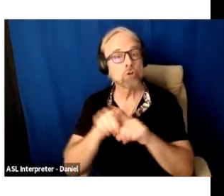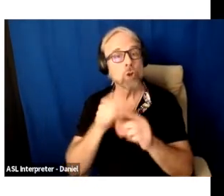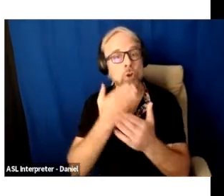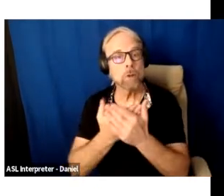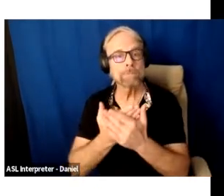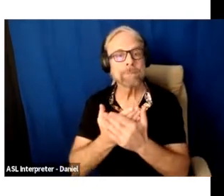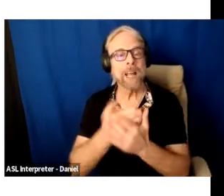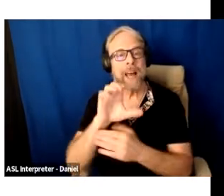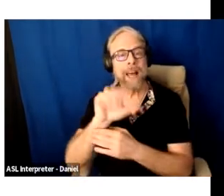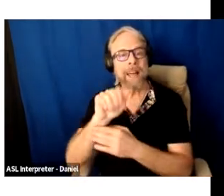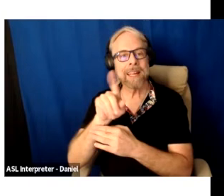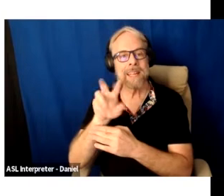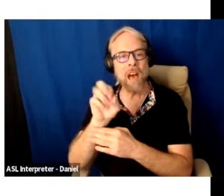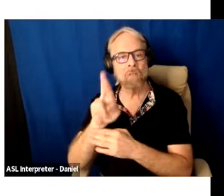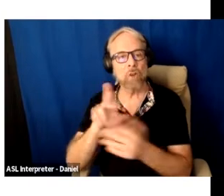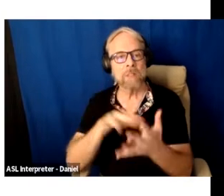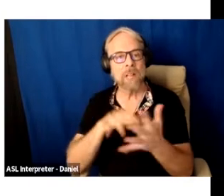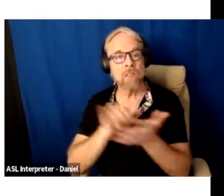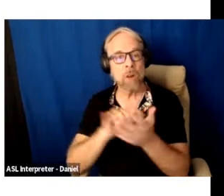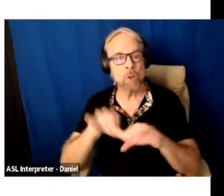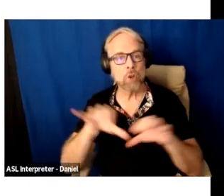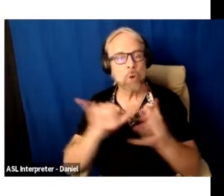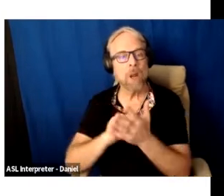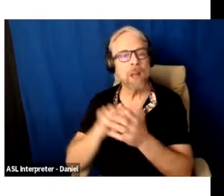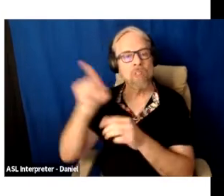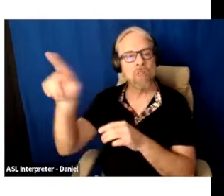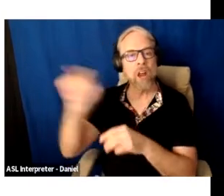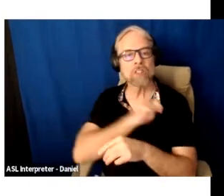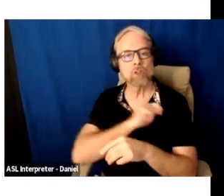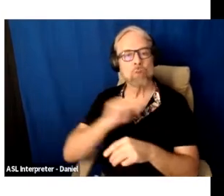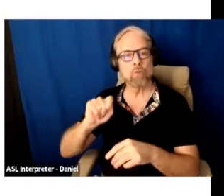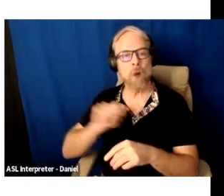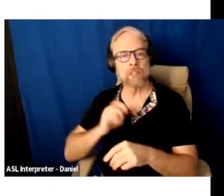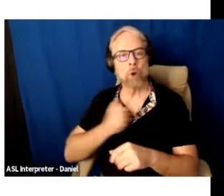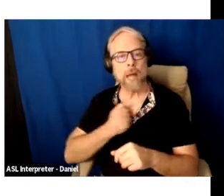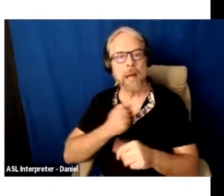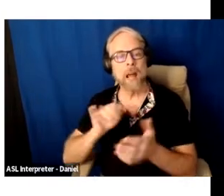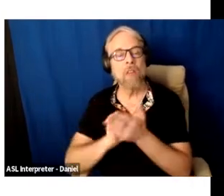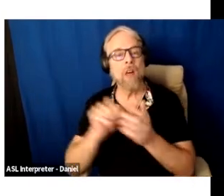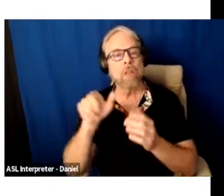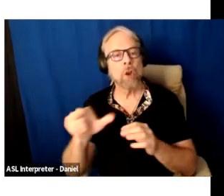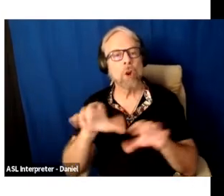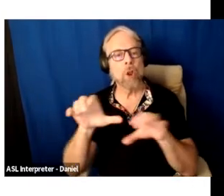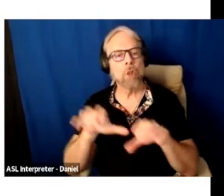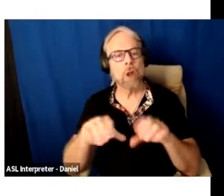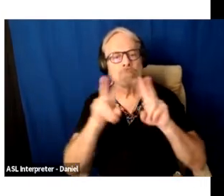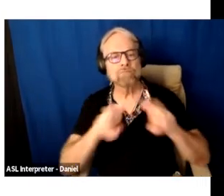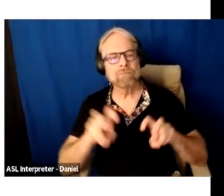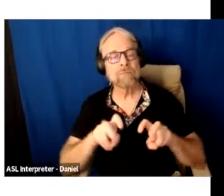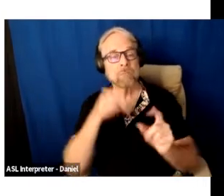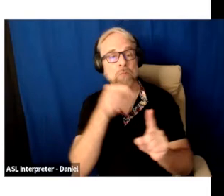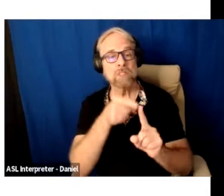being conducted up in Toronto, where they're looking at a specific part of the brain,